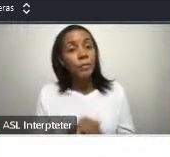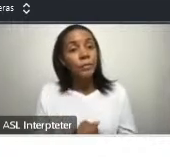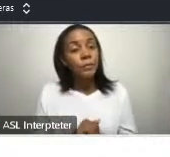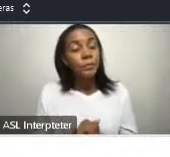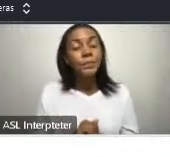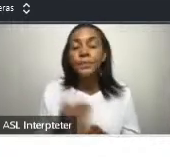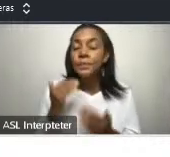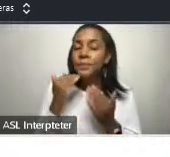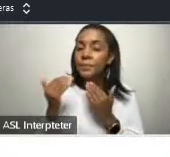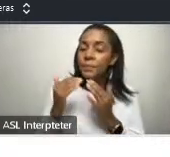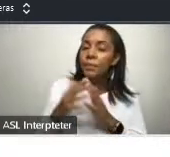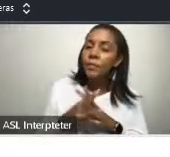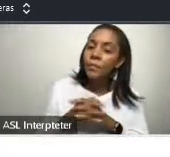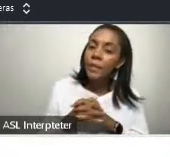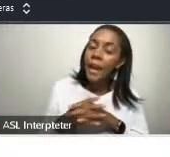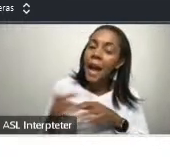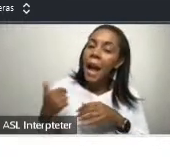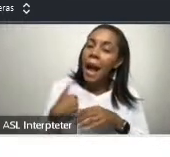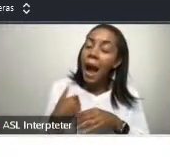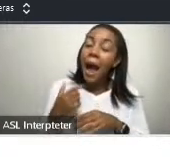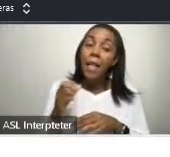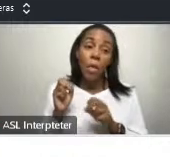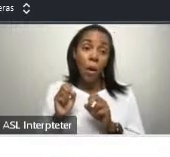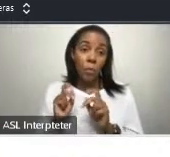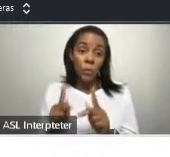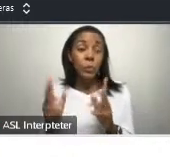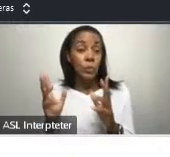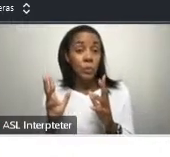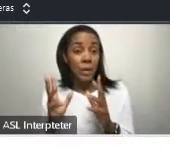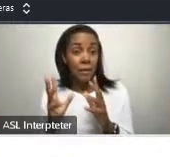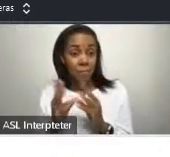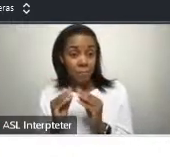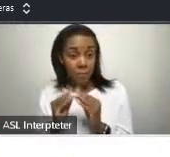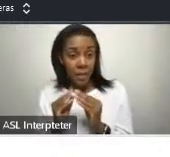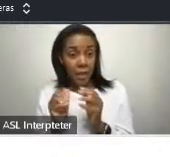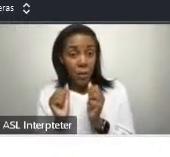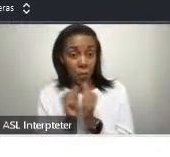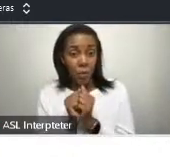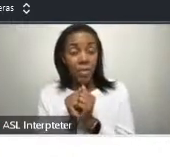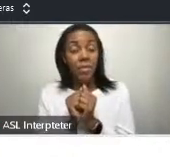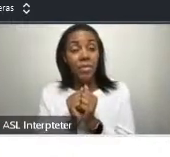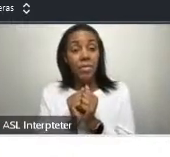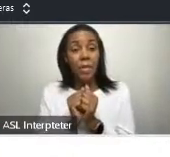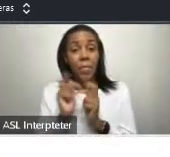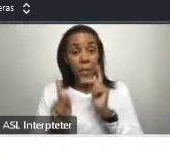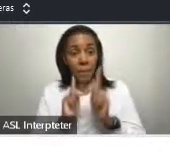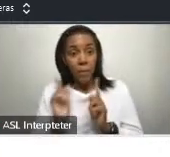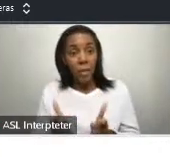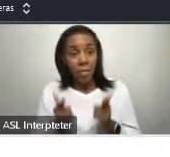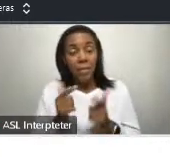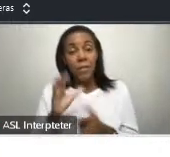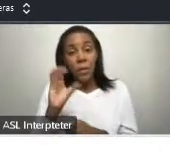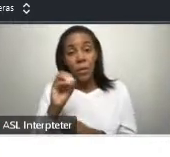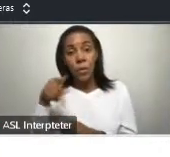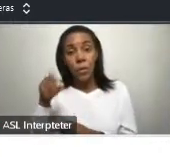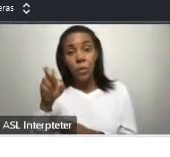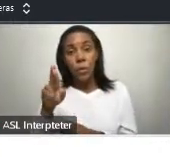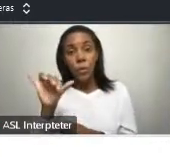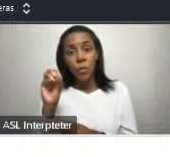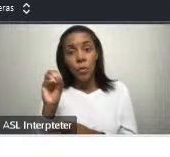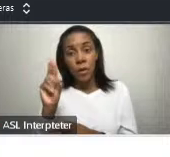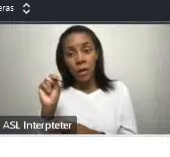kindly. I had the opportunity to meet with the constituents in Cooper Young as well as Consultant